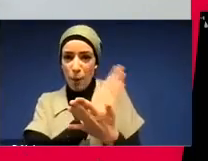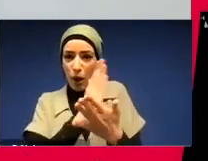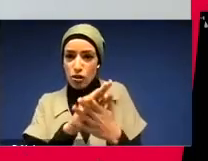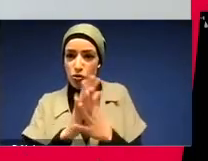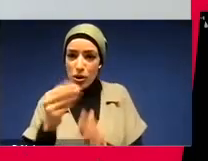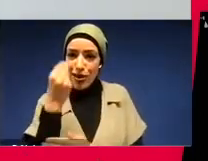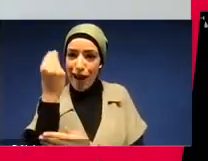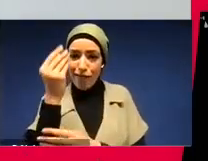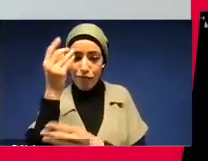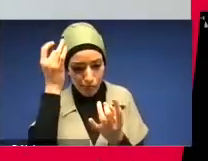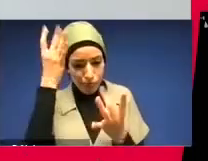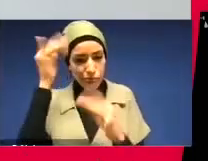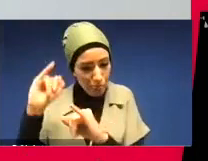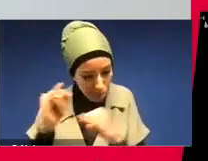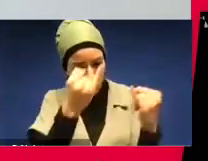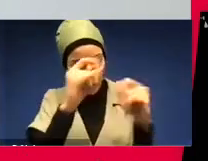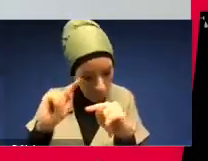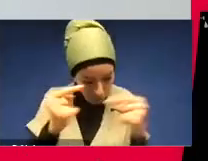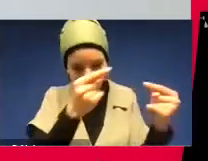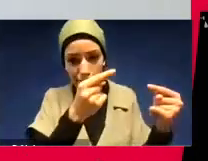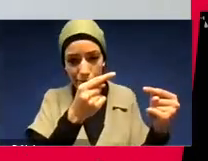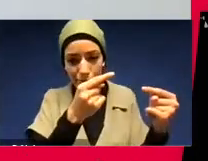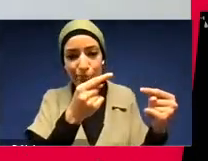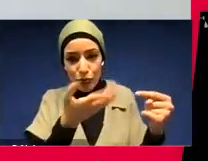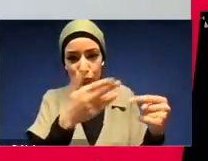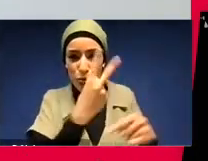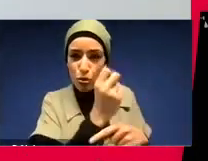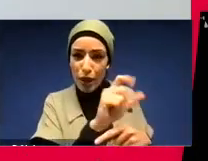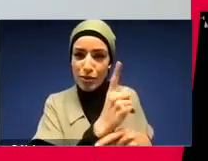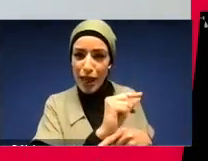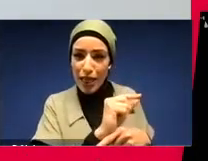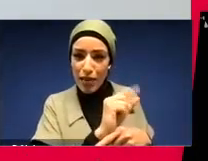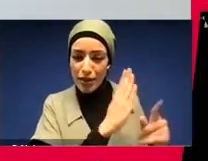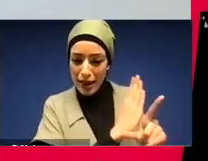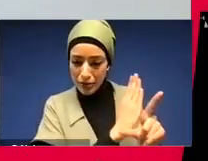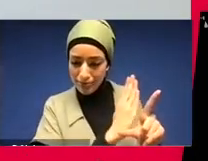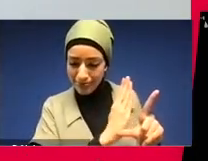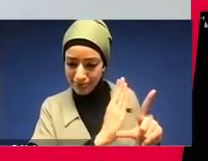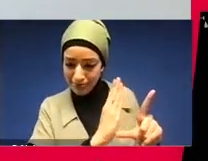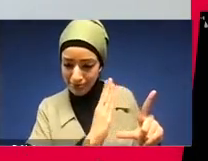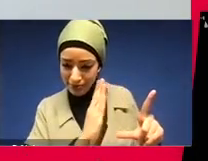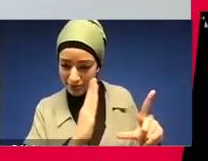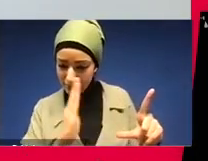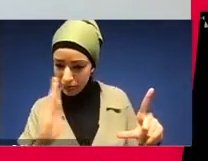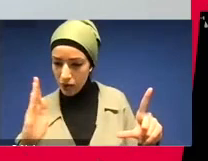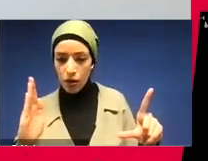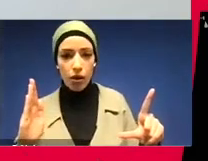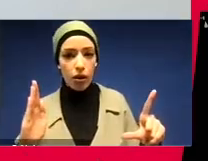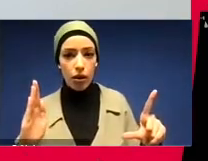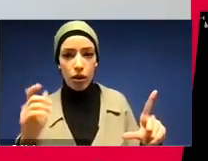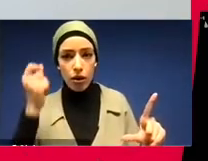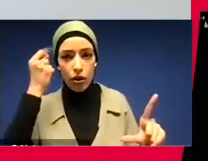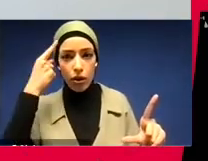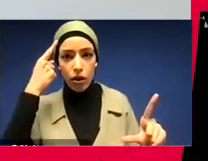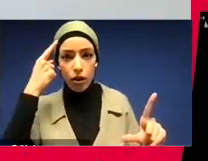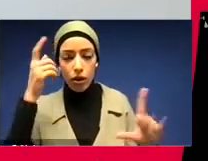since 2011 are being geared towards this place of seeing the interconnectedness of it all. And I